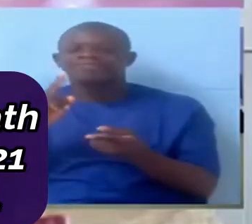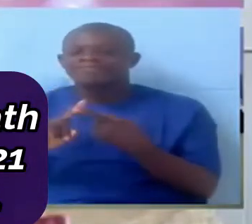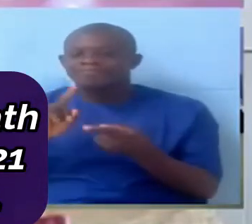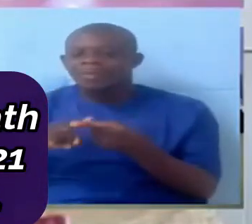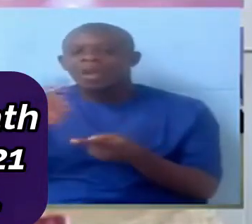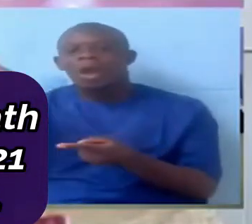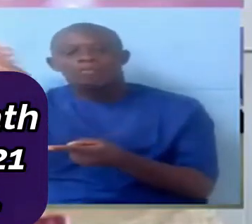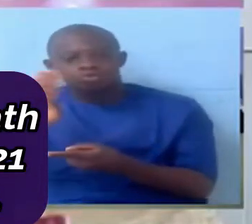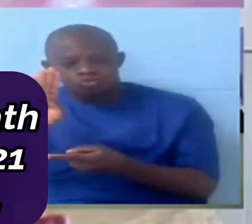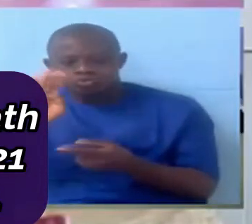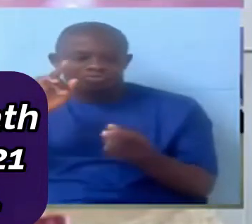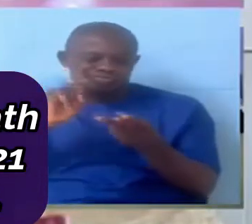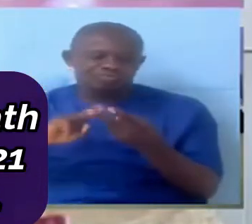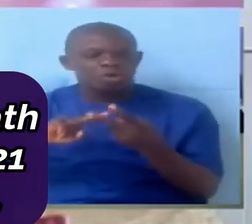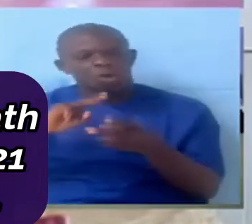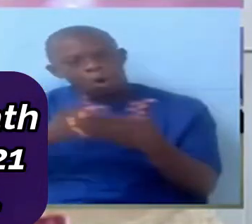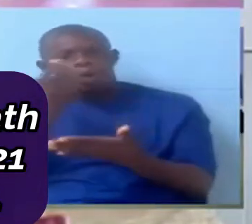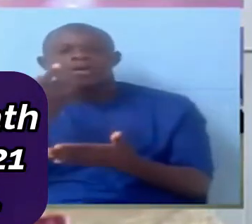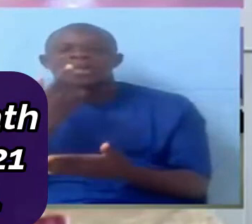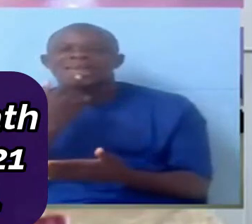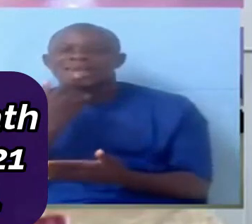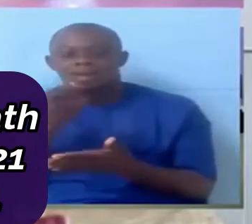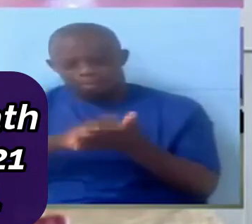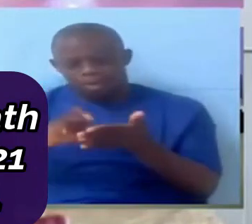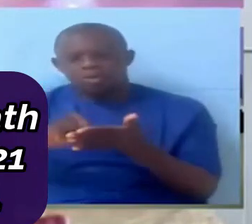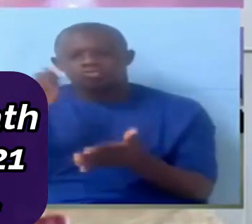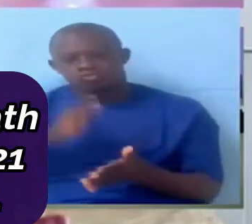duwaye alama ala ya su nemo nin ka farola.